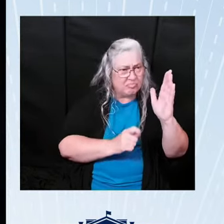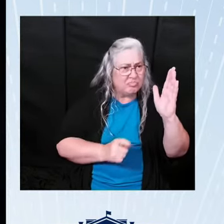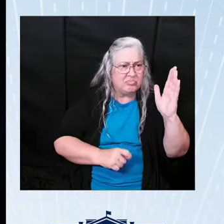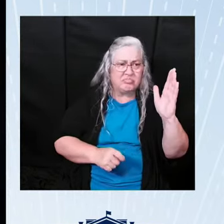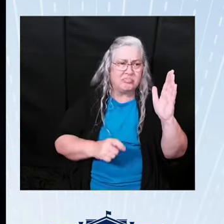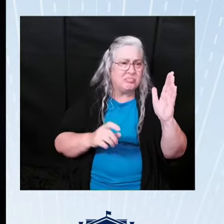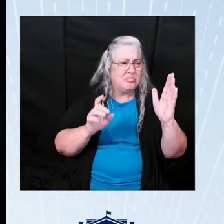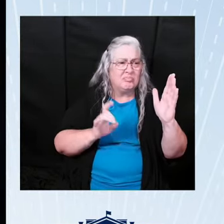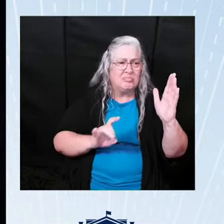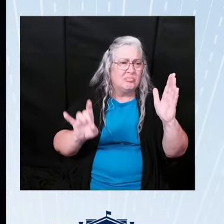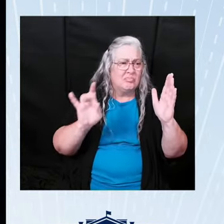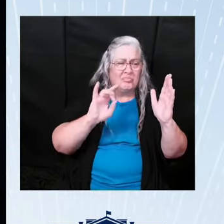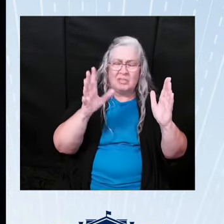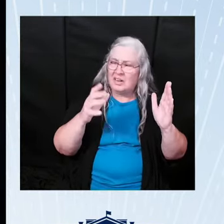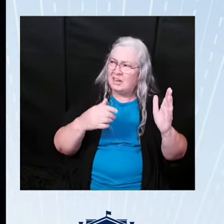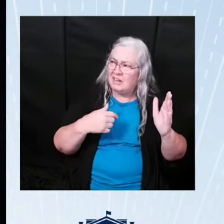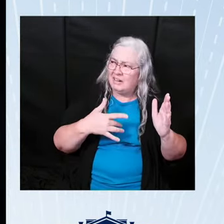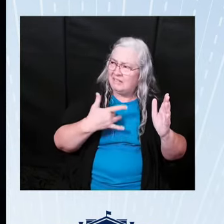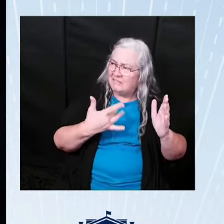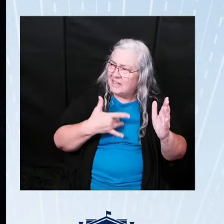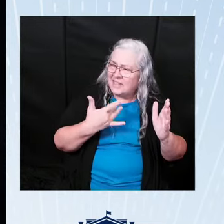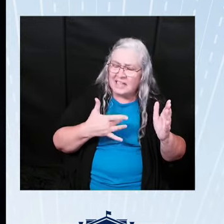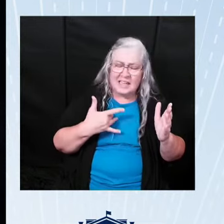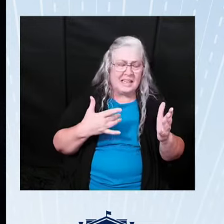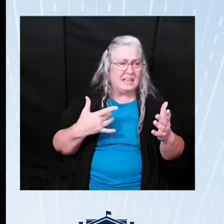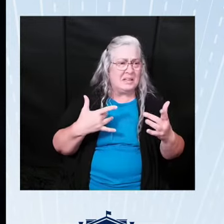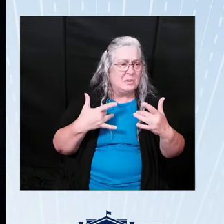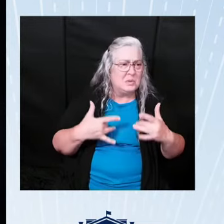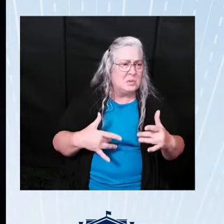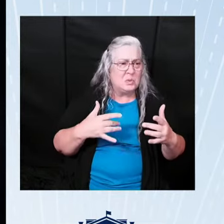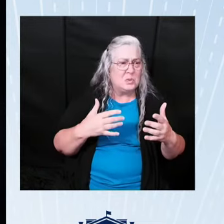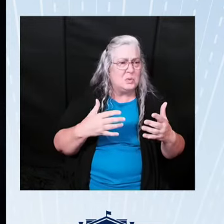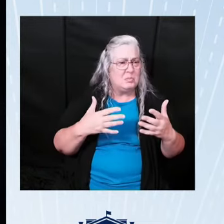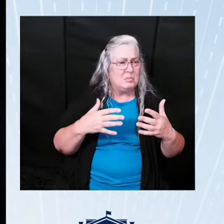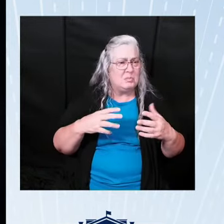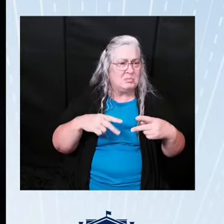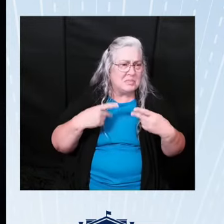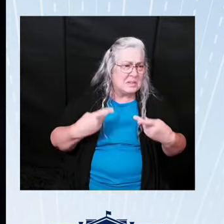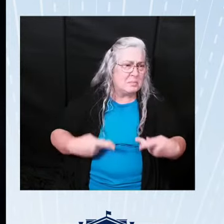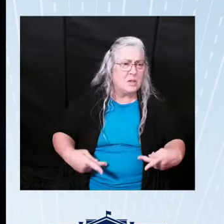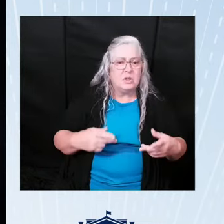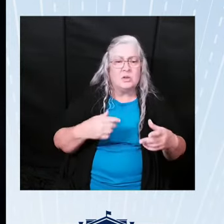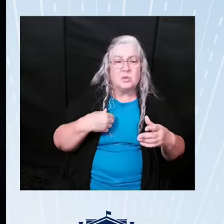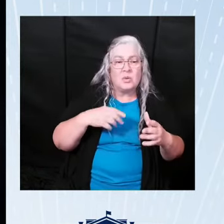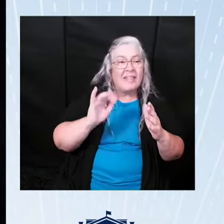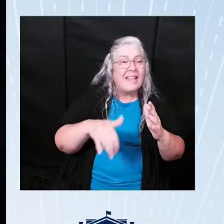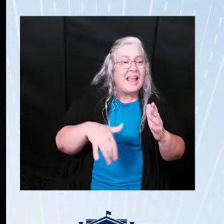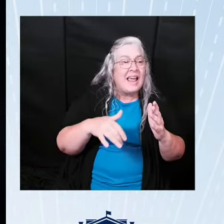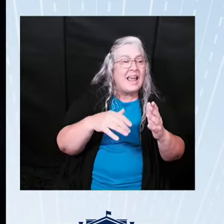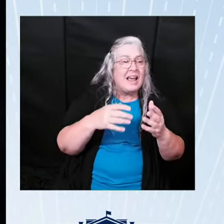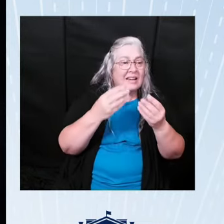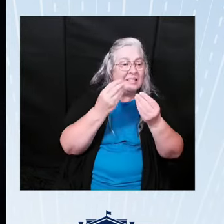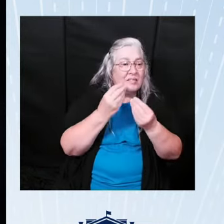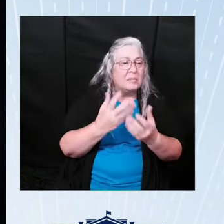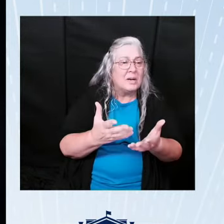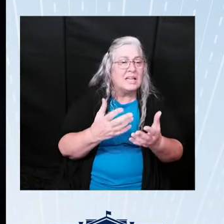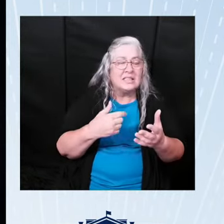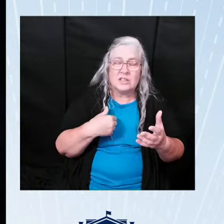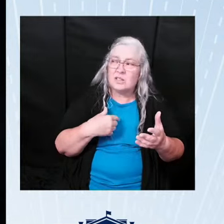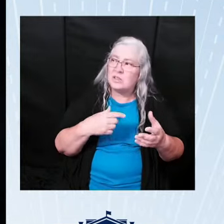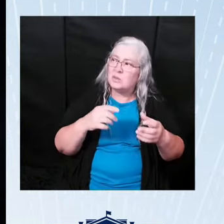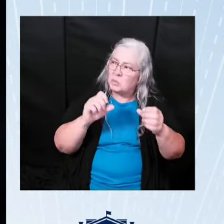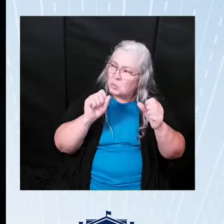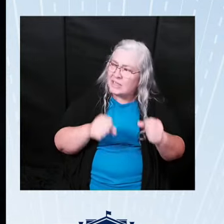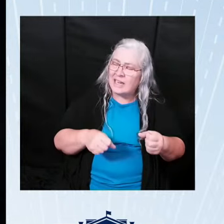of revitalization, of coming together, of the incredible power we have when we put our minds to the